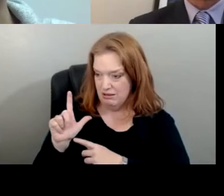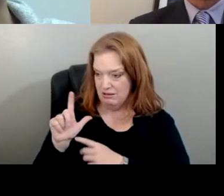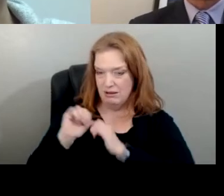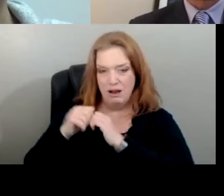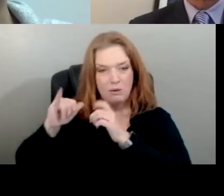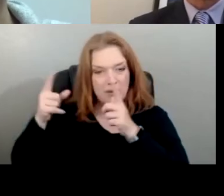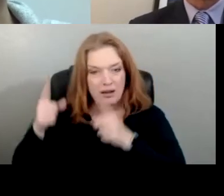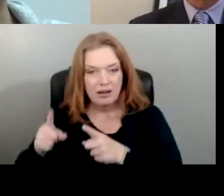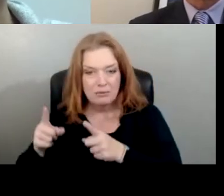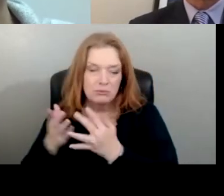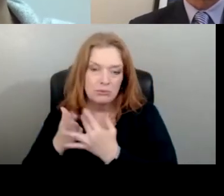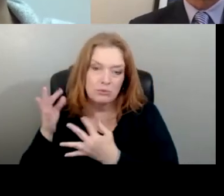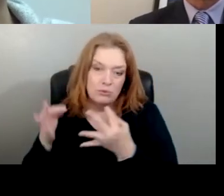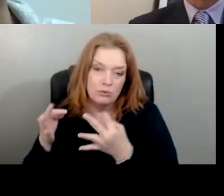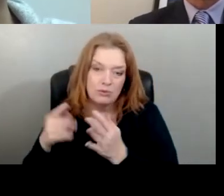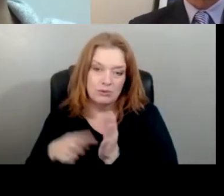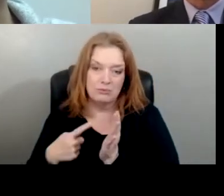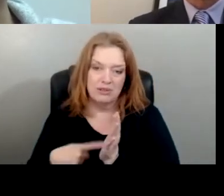that. And so,